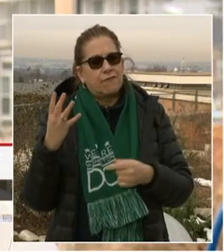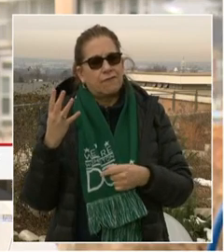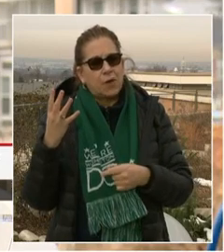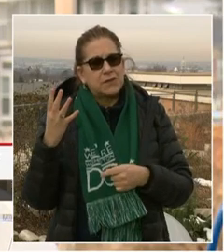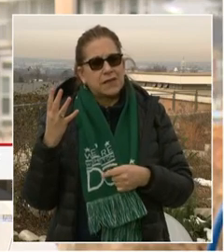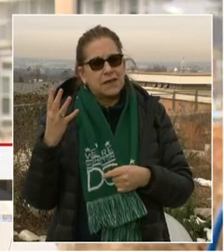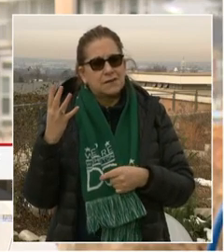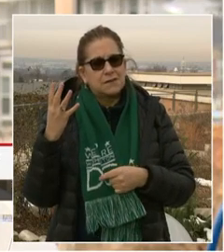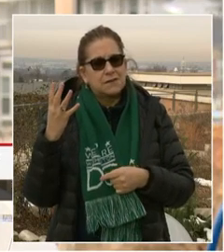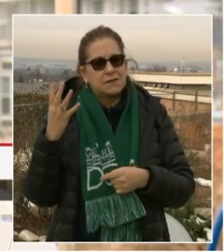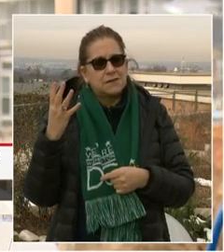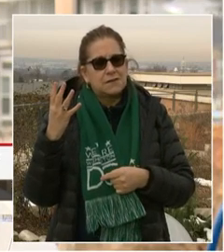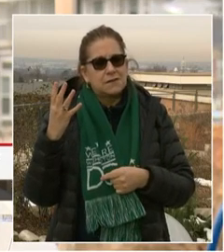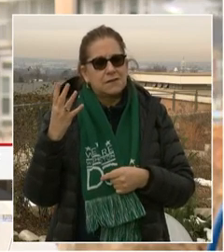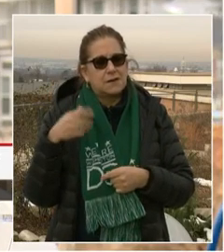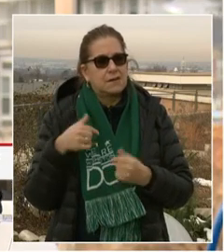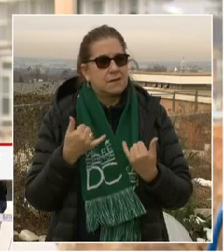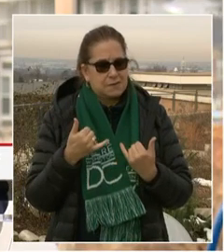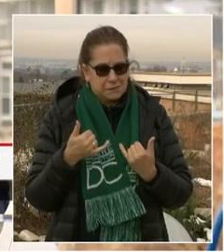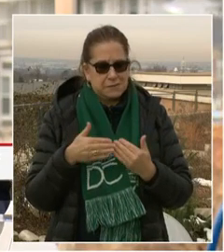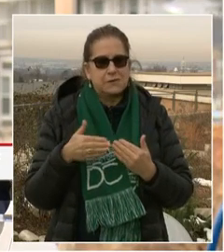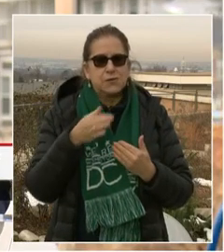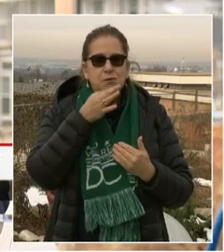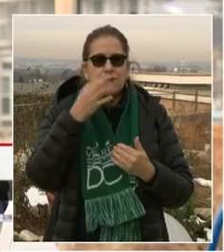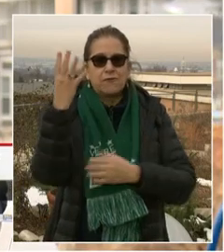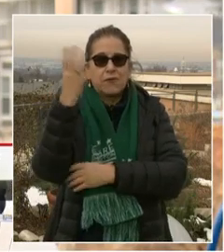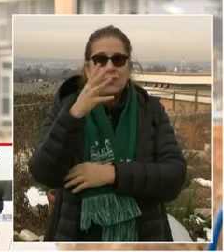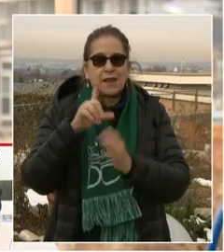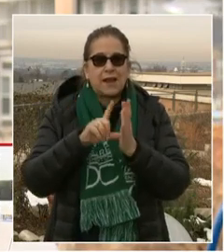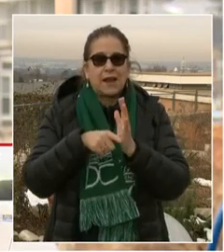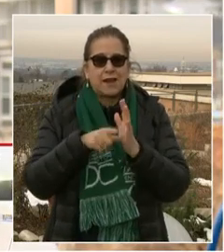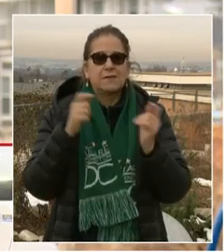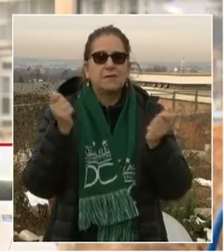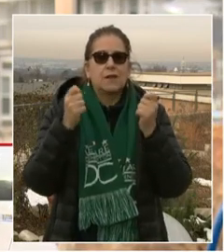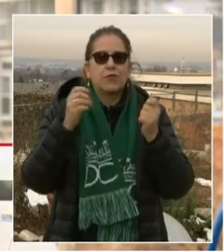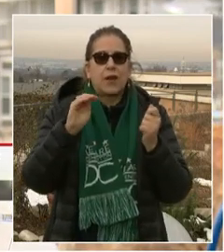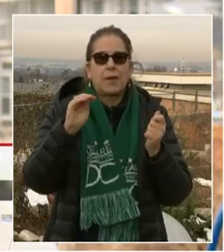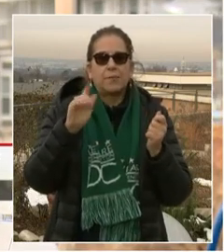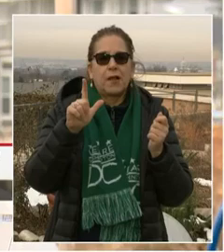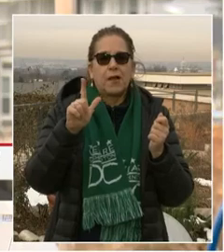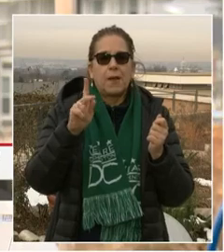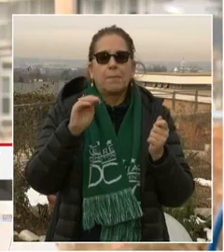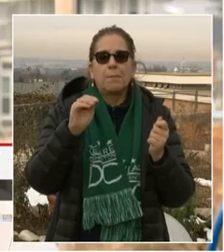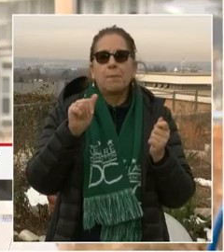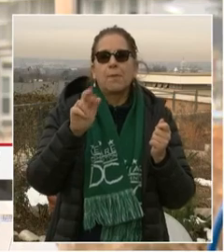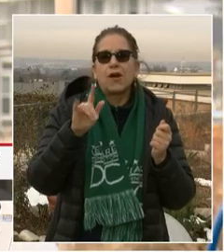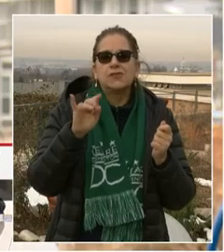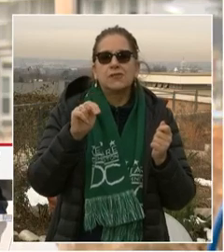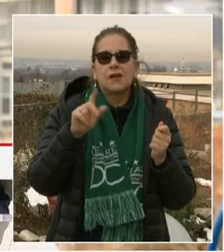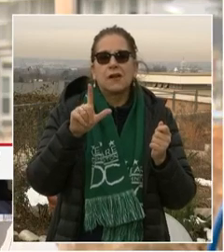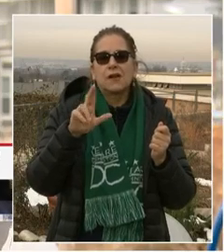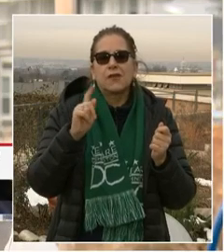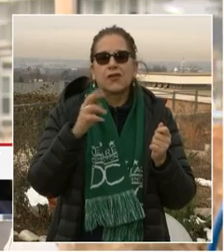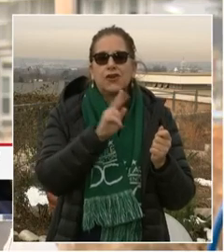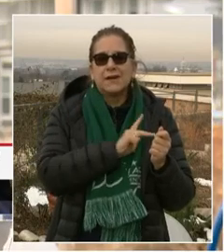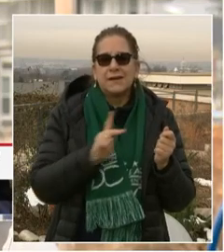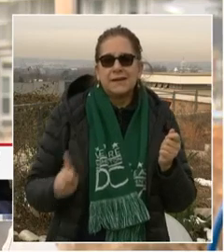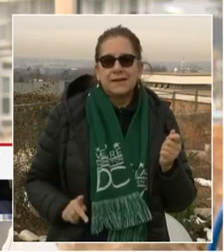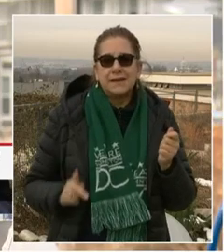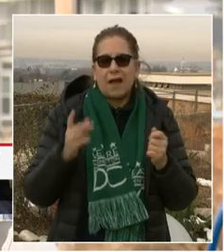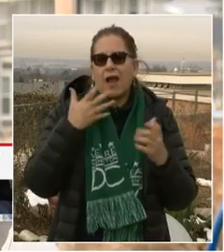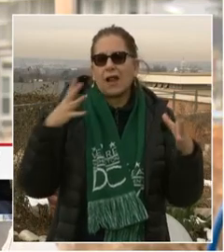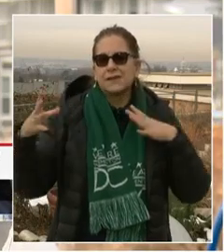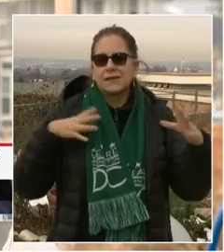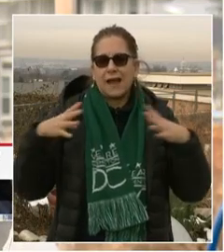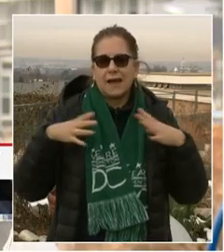everything that he stood for. And the Strong Family, Strong Futures pilot is built on those